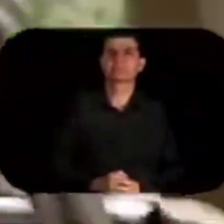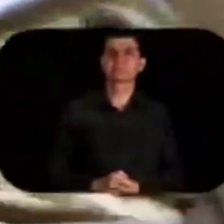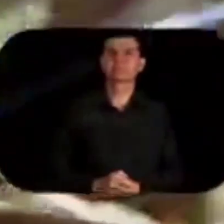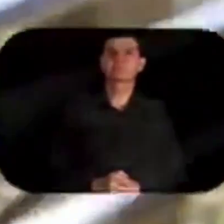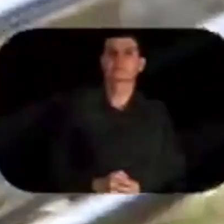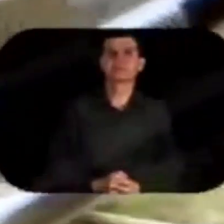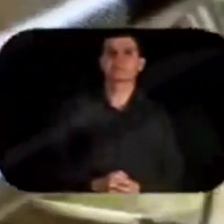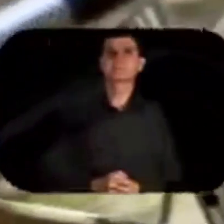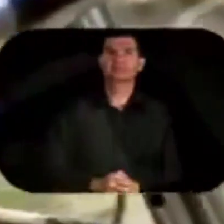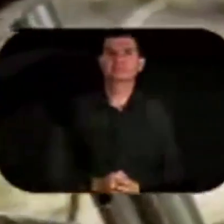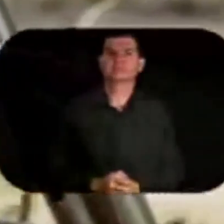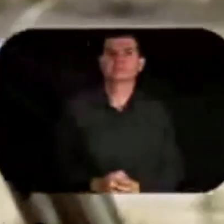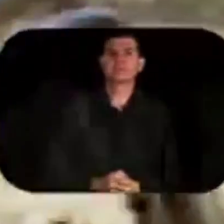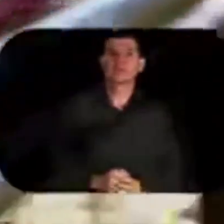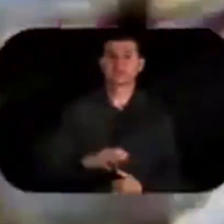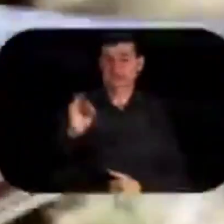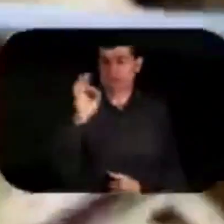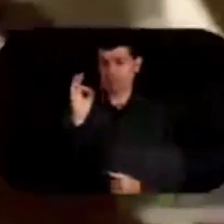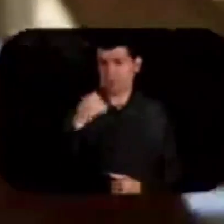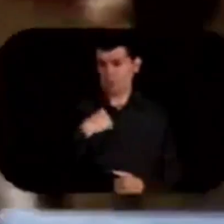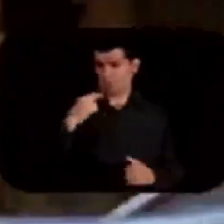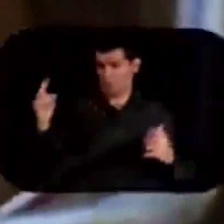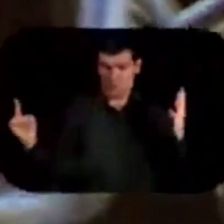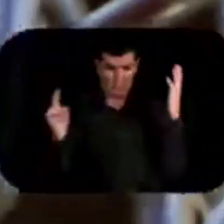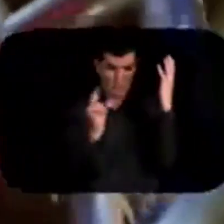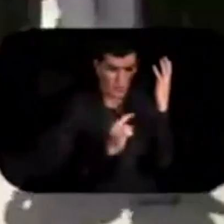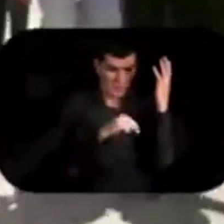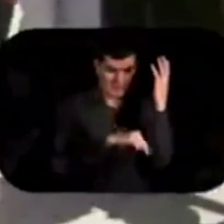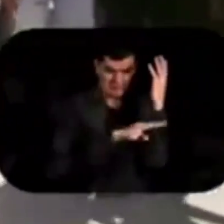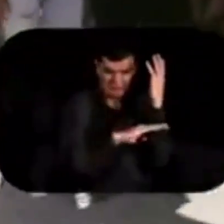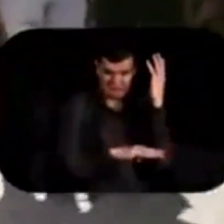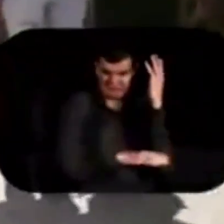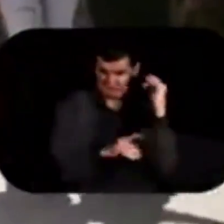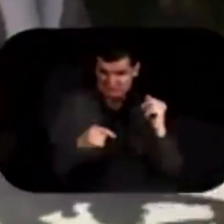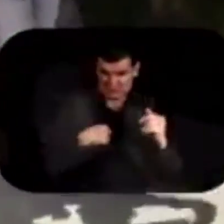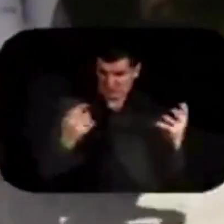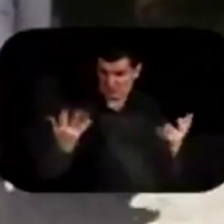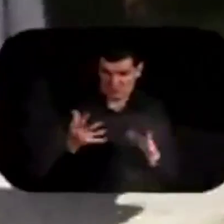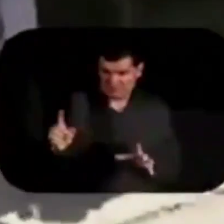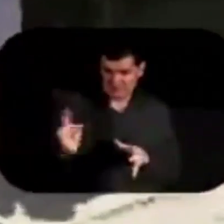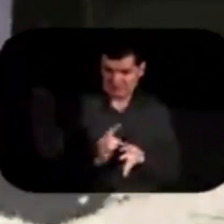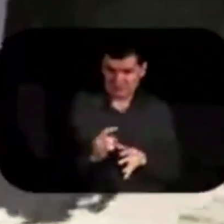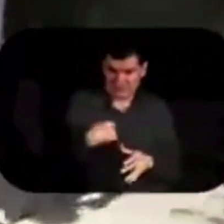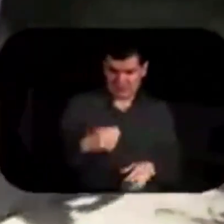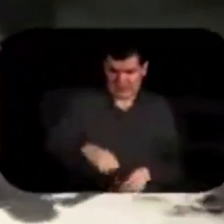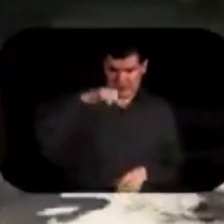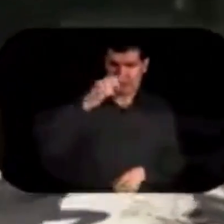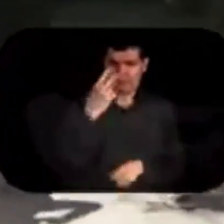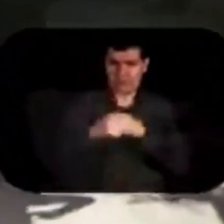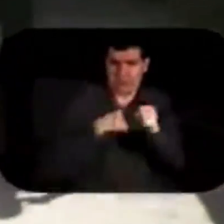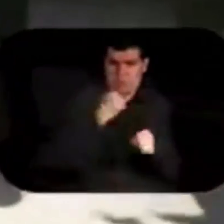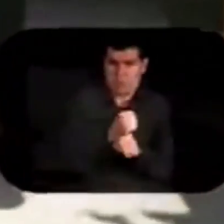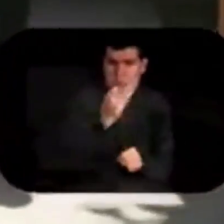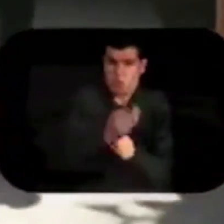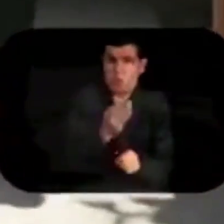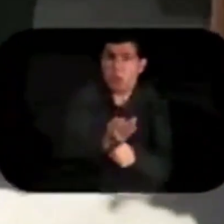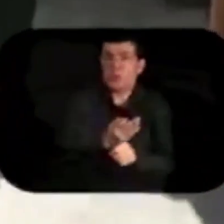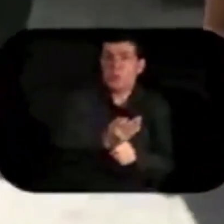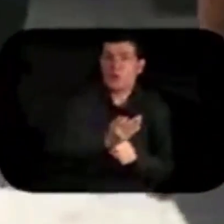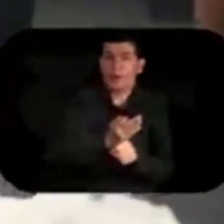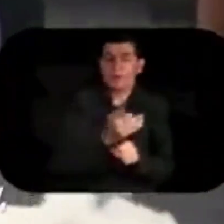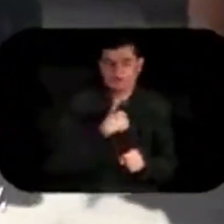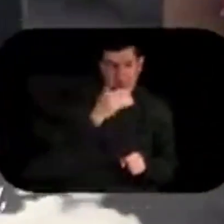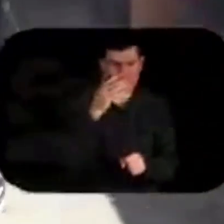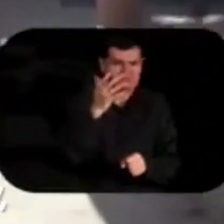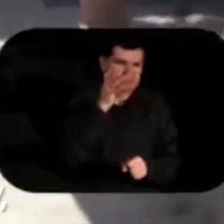how hard it is. So if I hadn't come to Piña Palmera, I am 25 years old